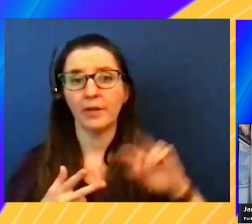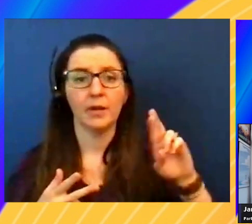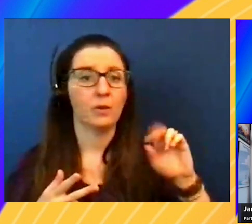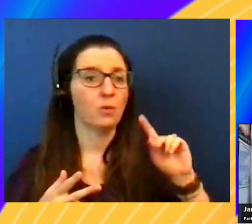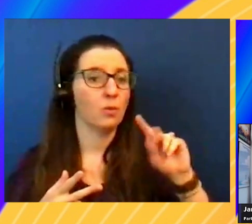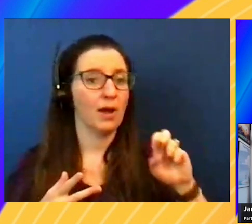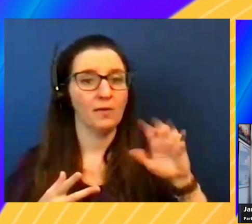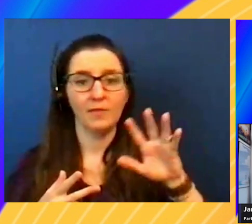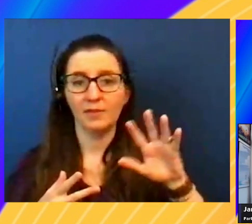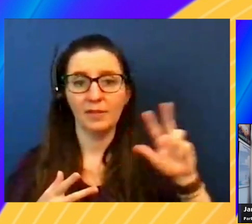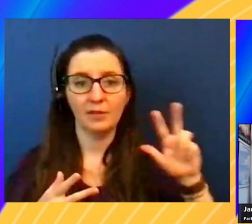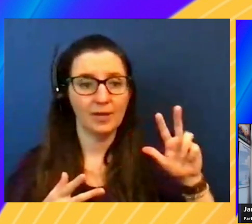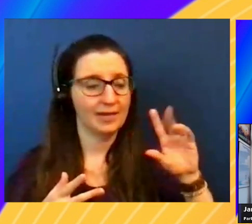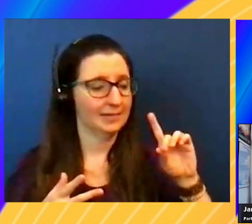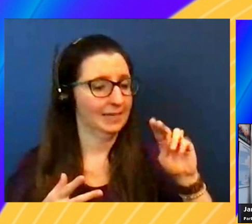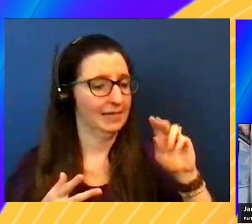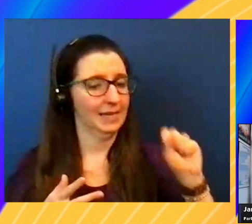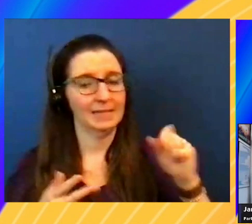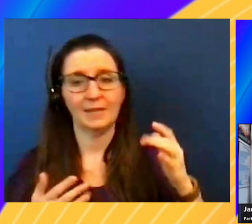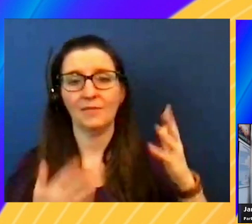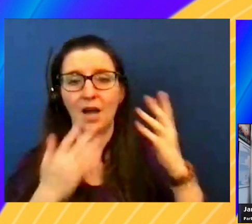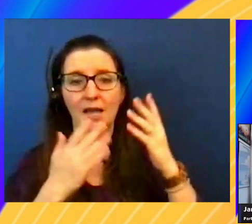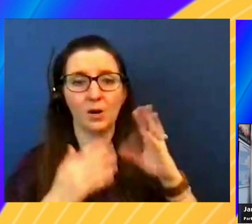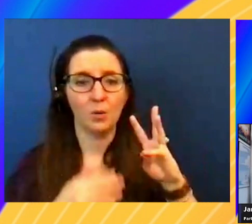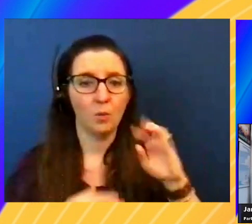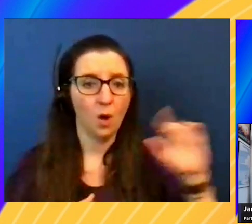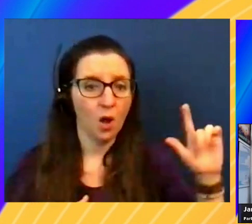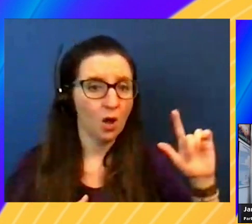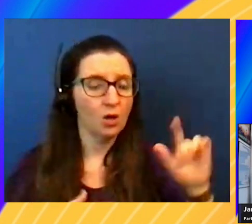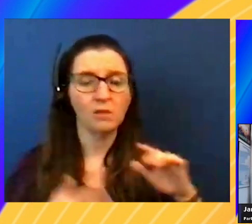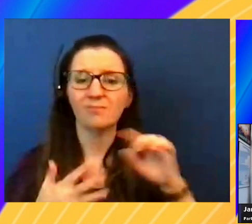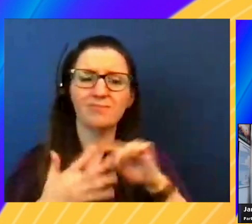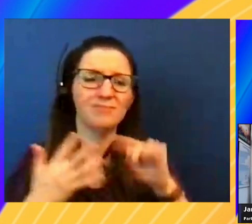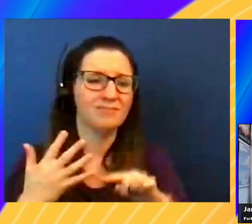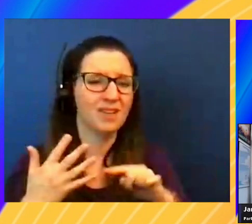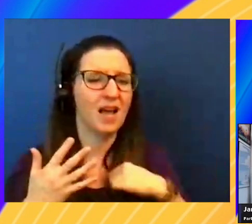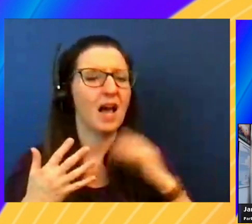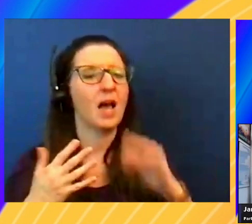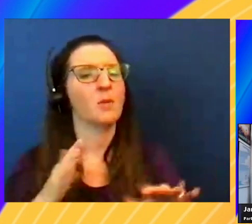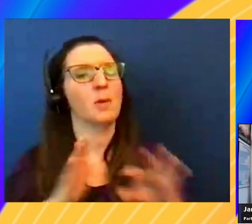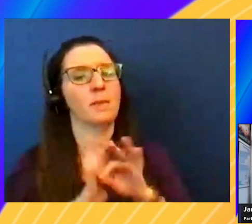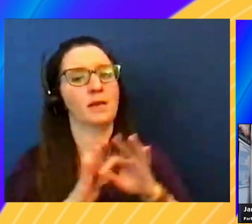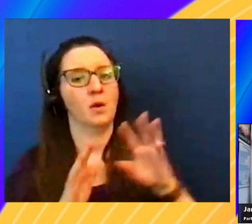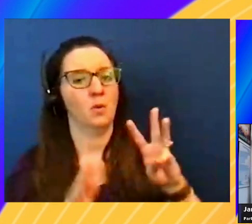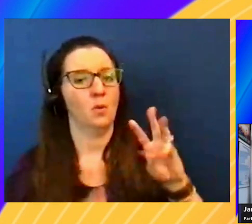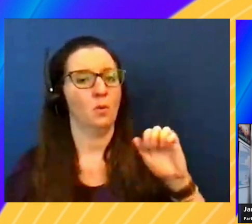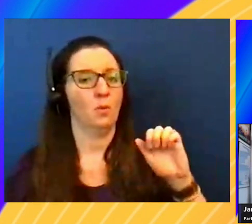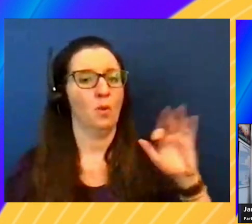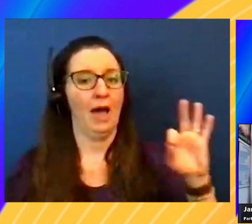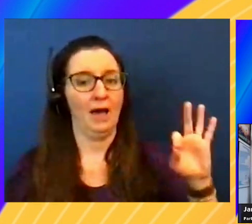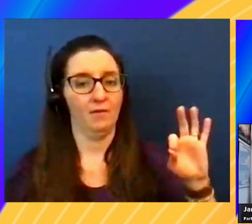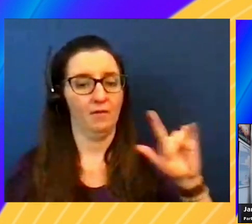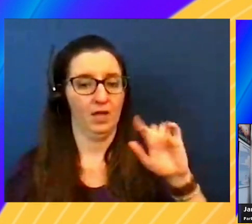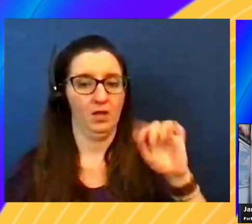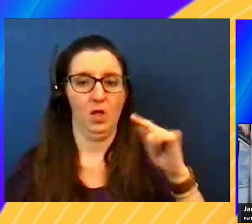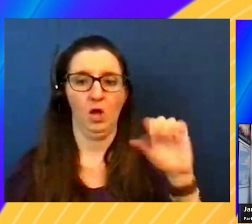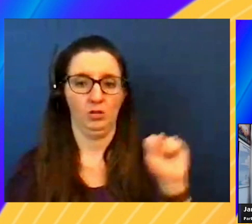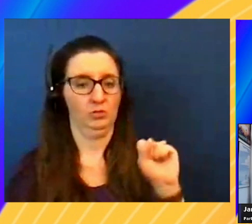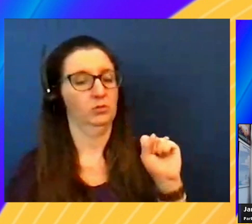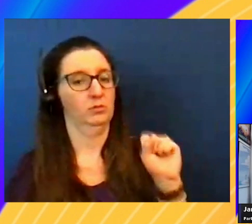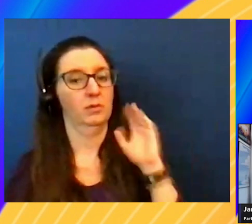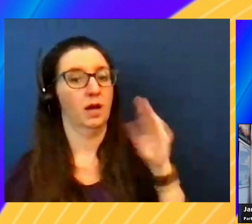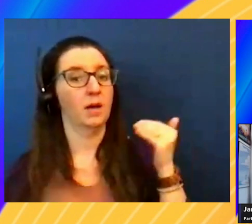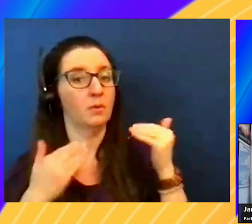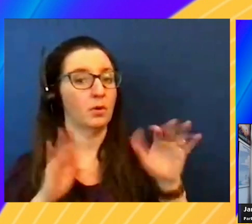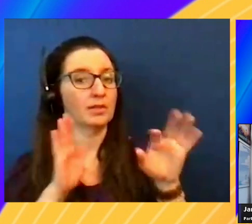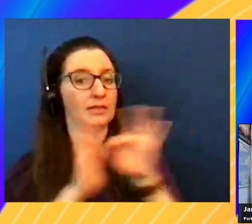logs. And in this case, we're going to do our WAF logs. So I'm going to go ahead and select my WAF